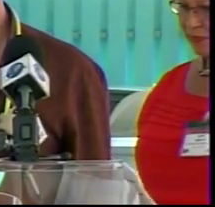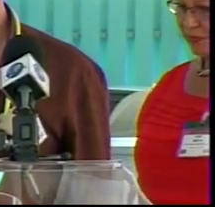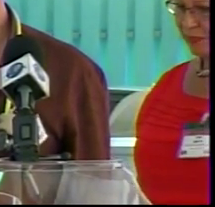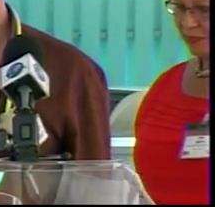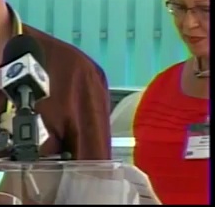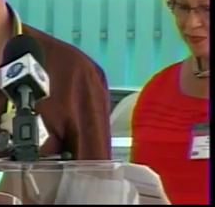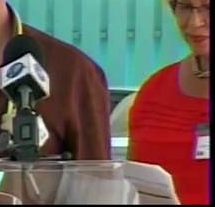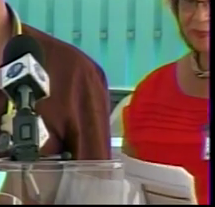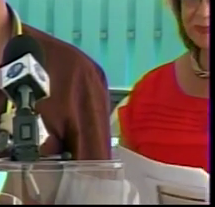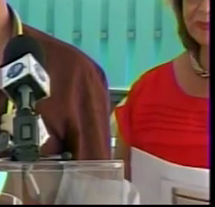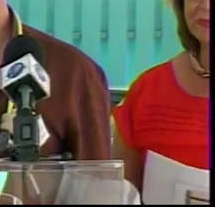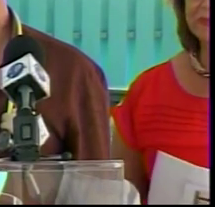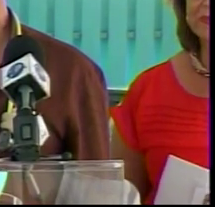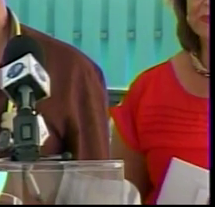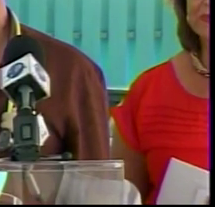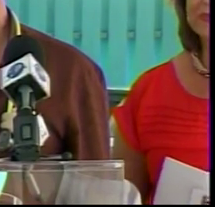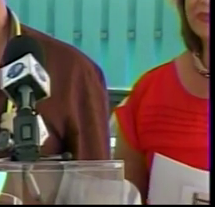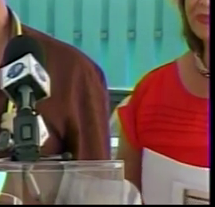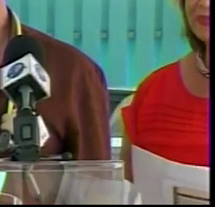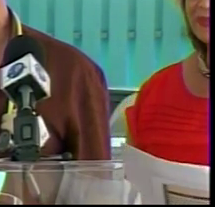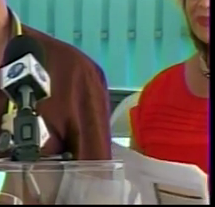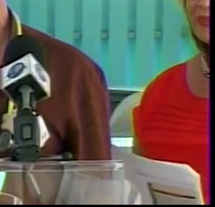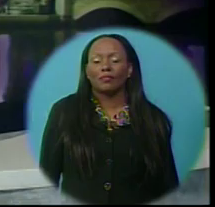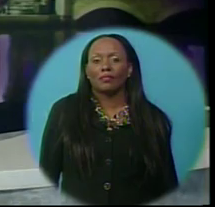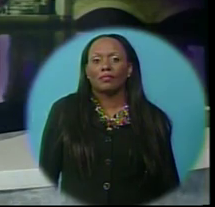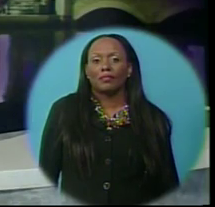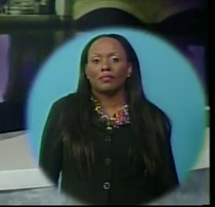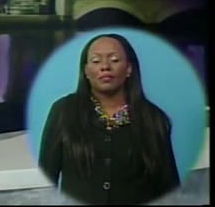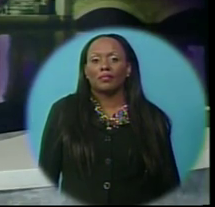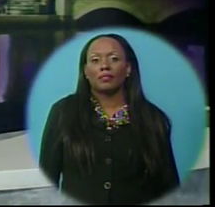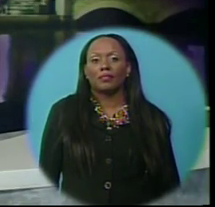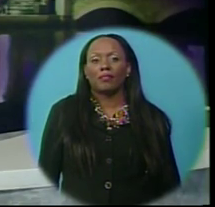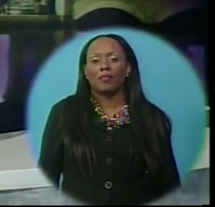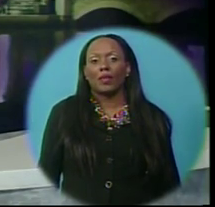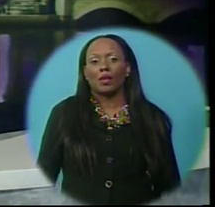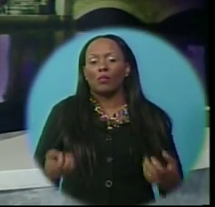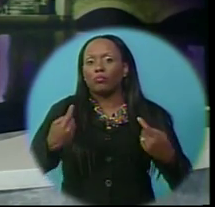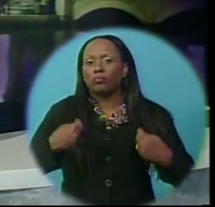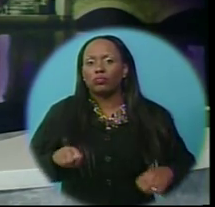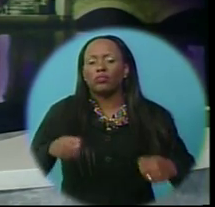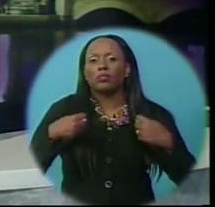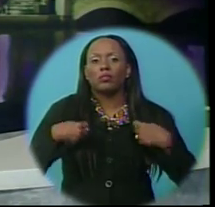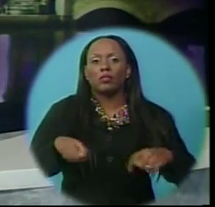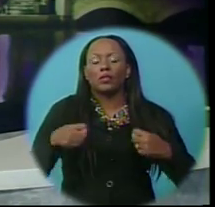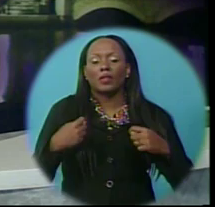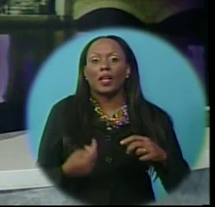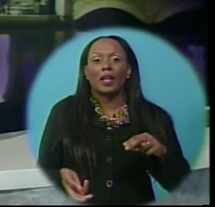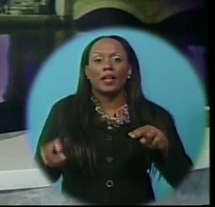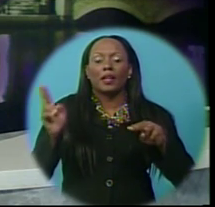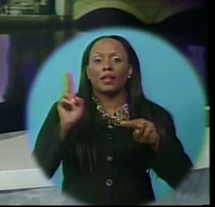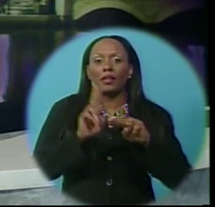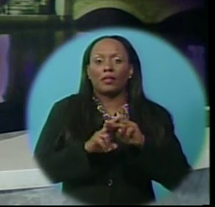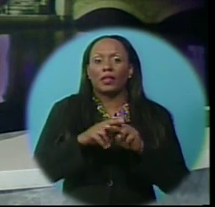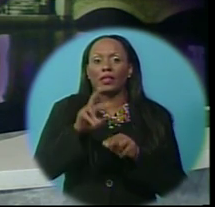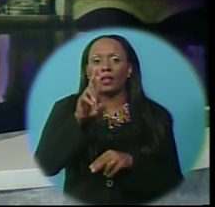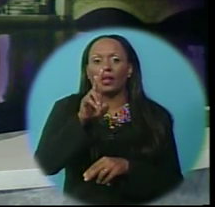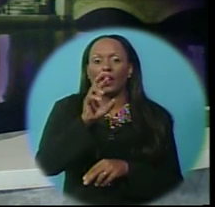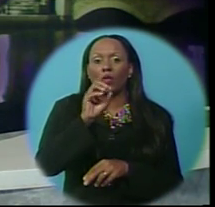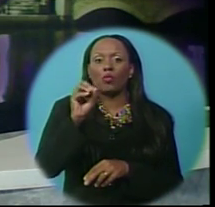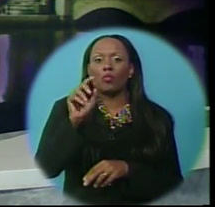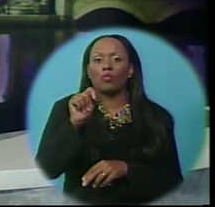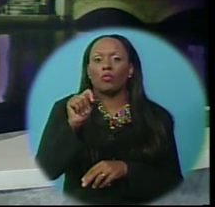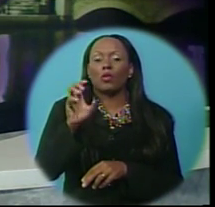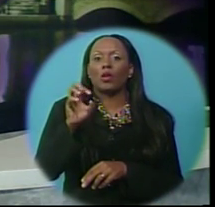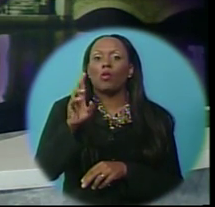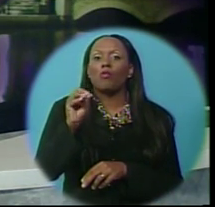put some money behind their support. Efforts are on to increase the production of root crops like sweet